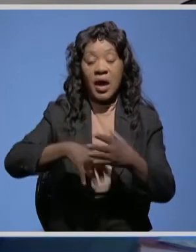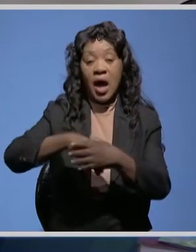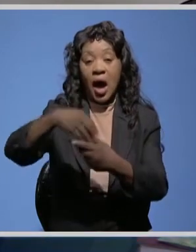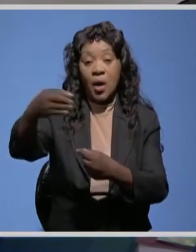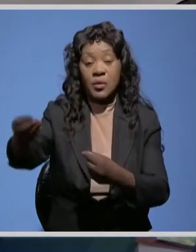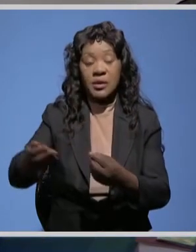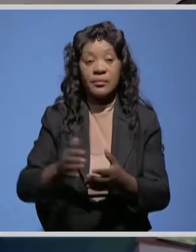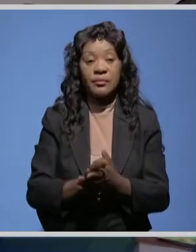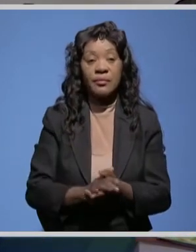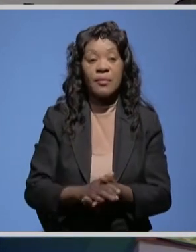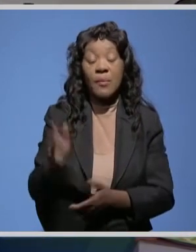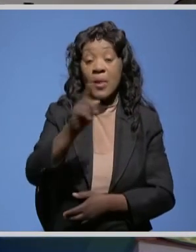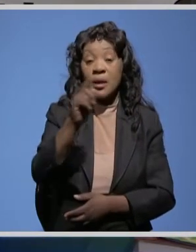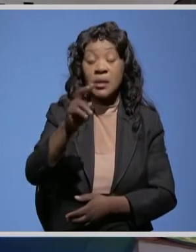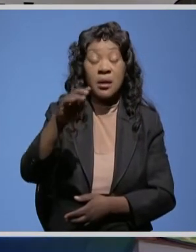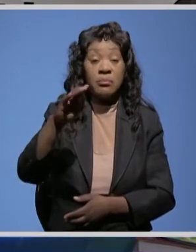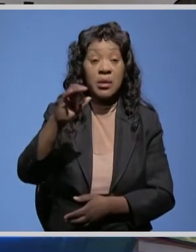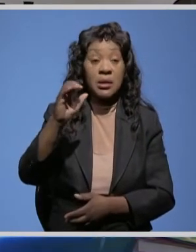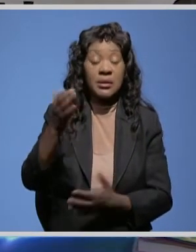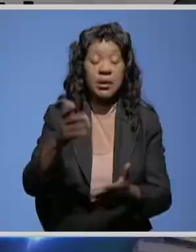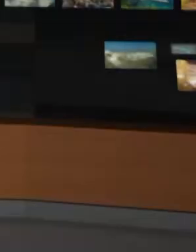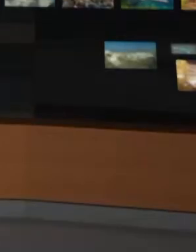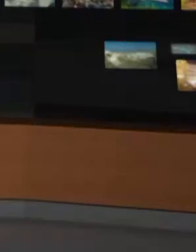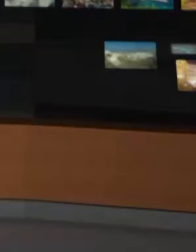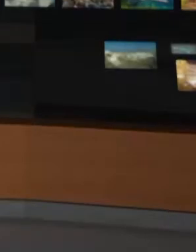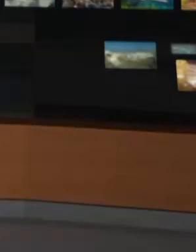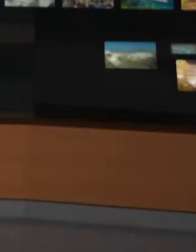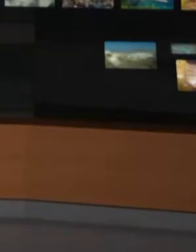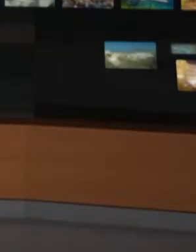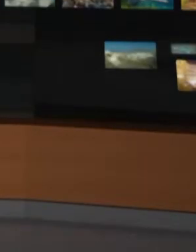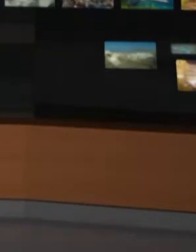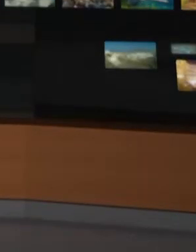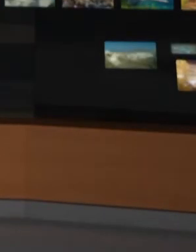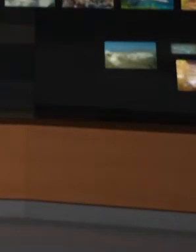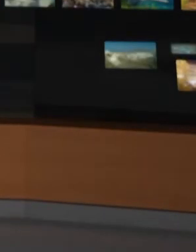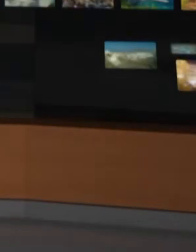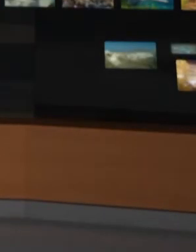Kunda, ZNBC News, Lusaka. Remember